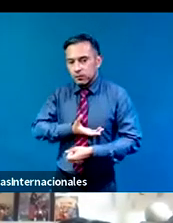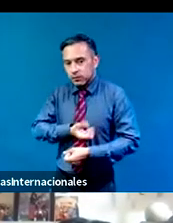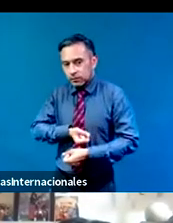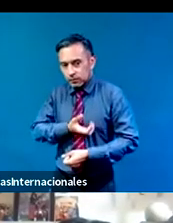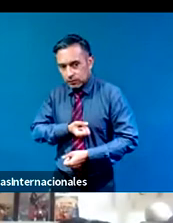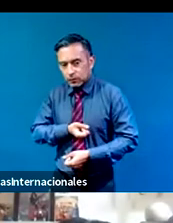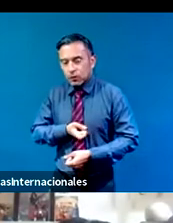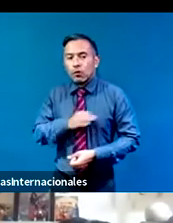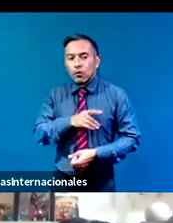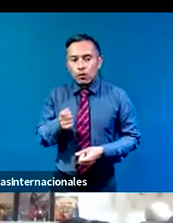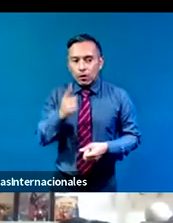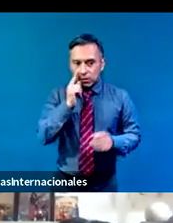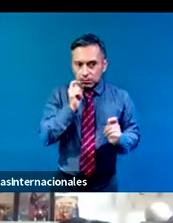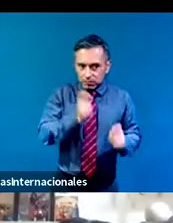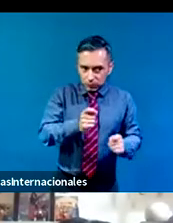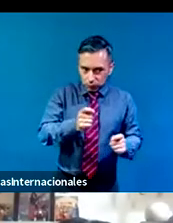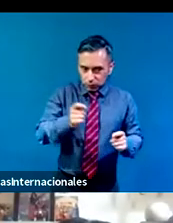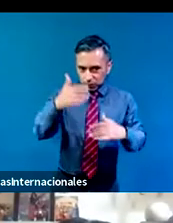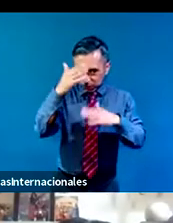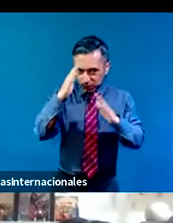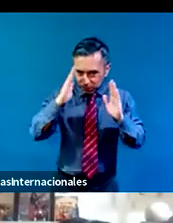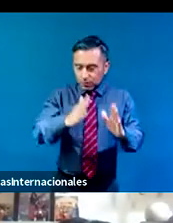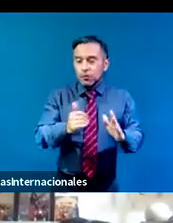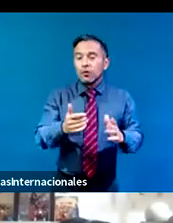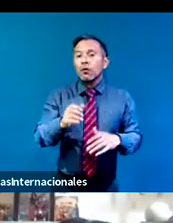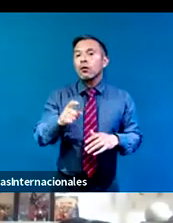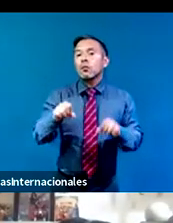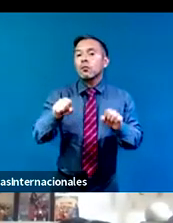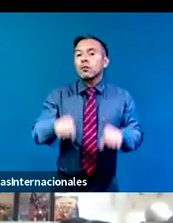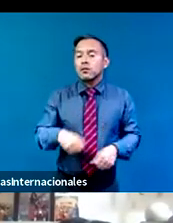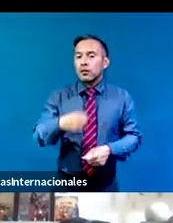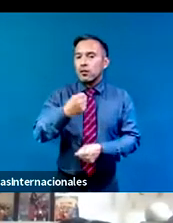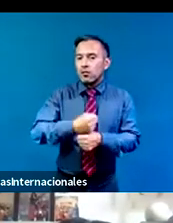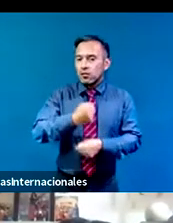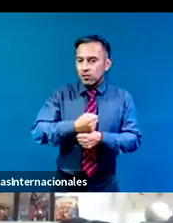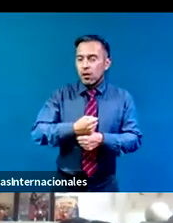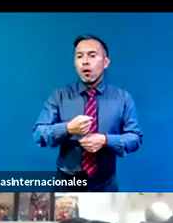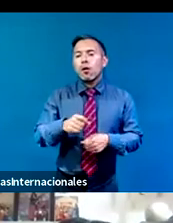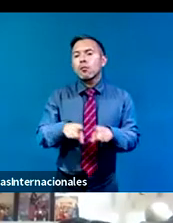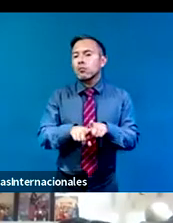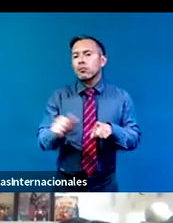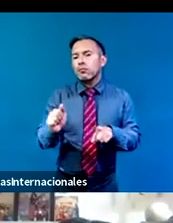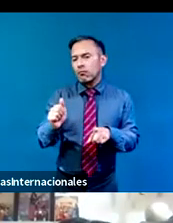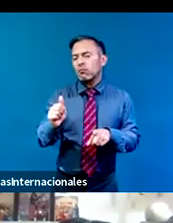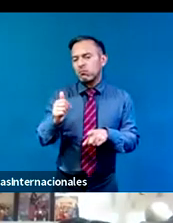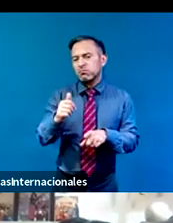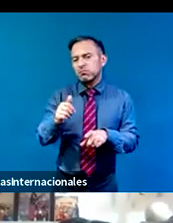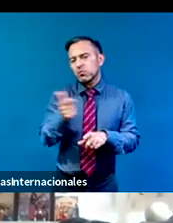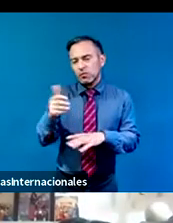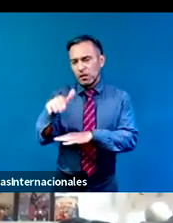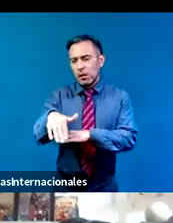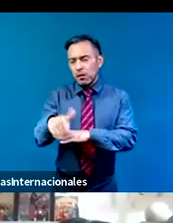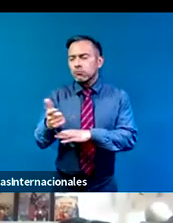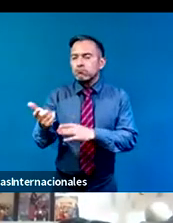between 3 a.m. and 6 a.m. and then again from 8 p.m. to 12 p.m. and thinking about how can you still employ that person at the